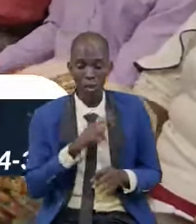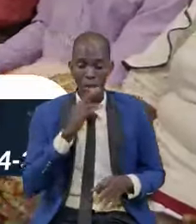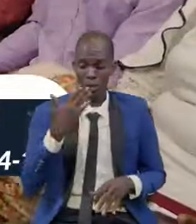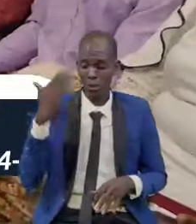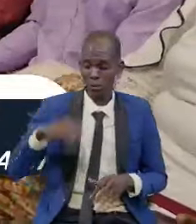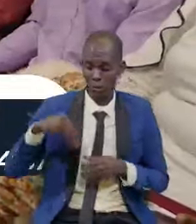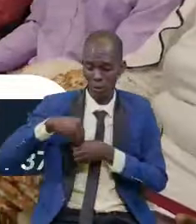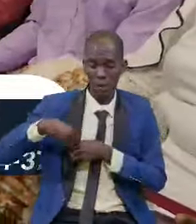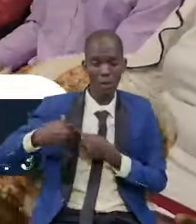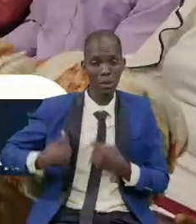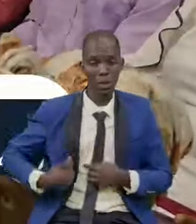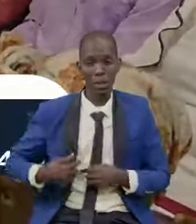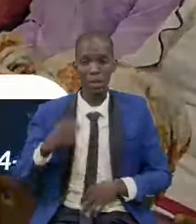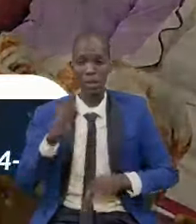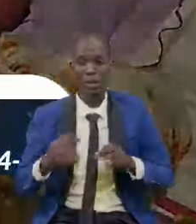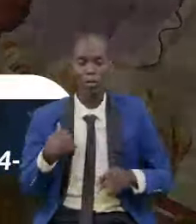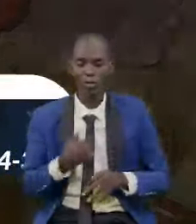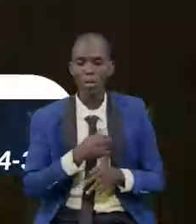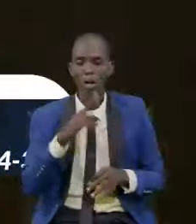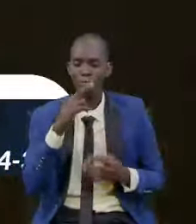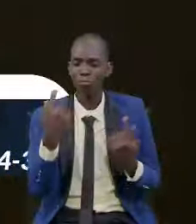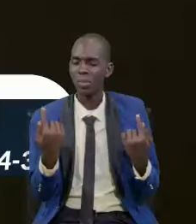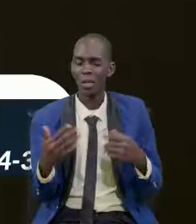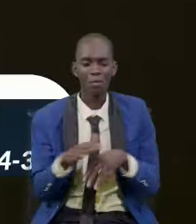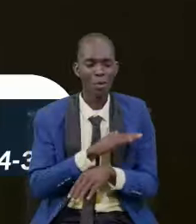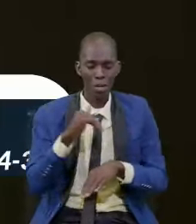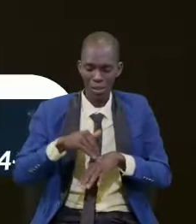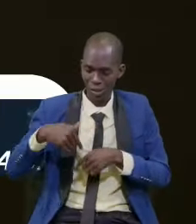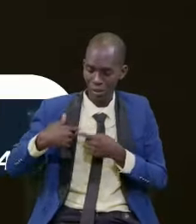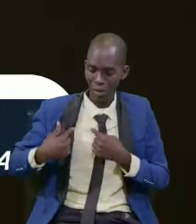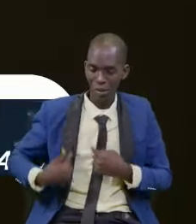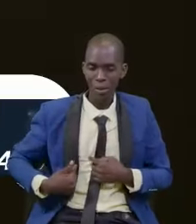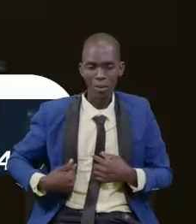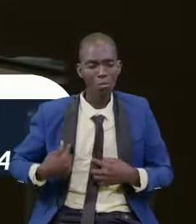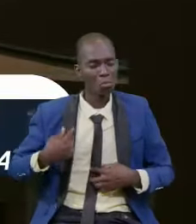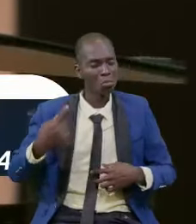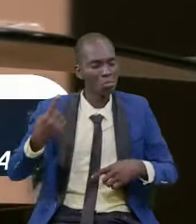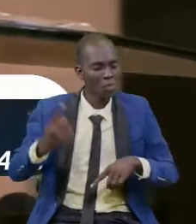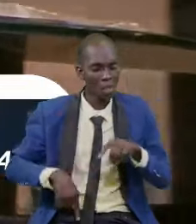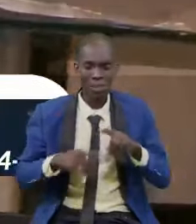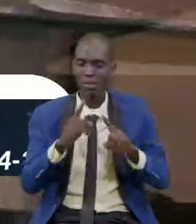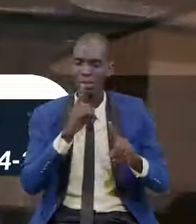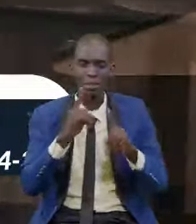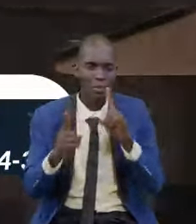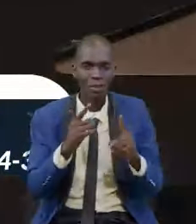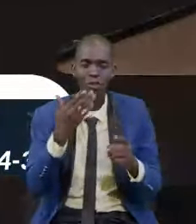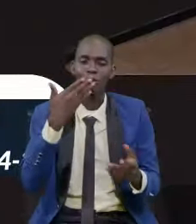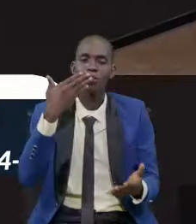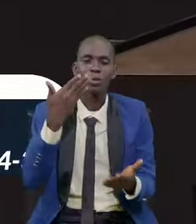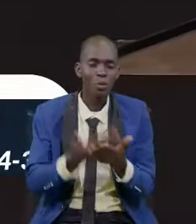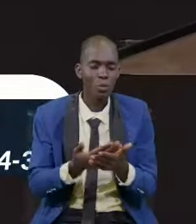we're depraved at heart, if we're sinful at heart, we cannot speak